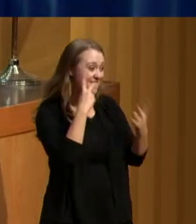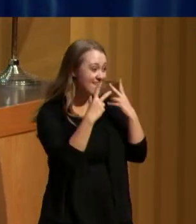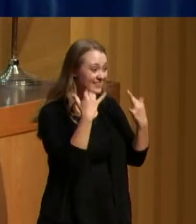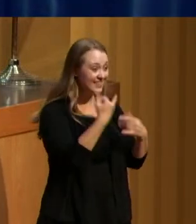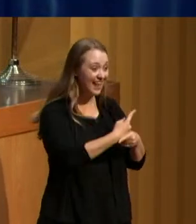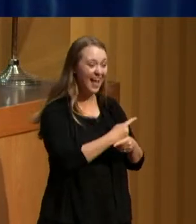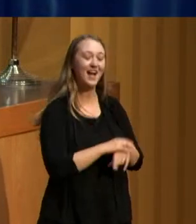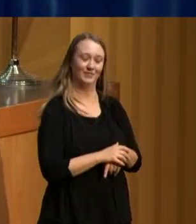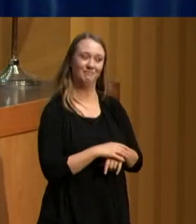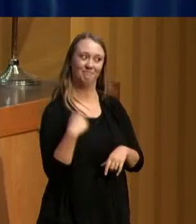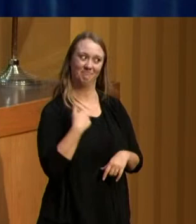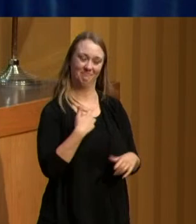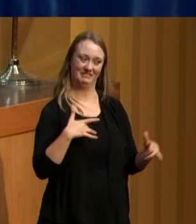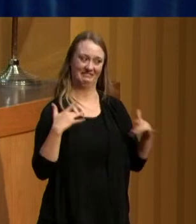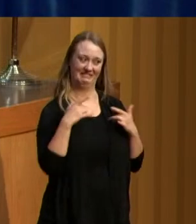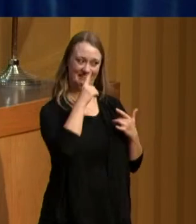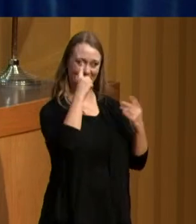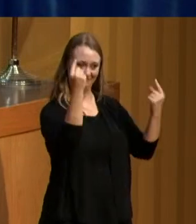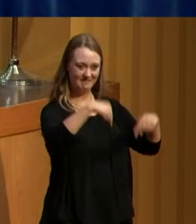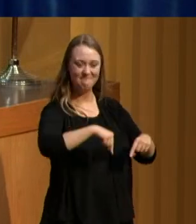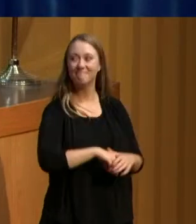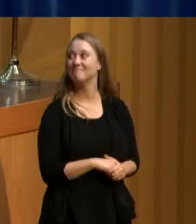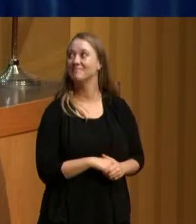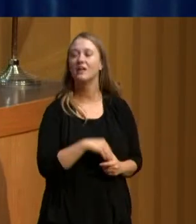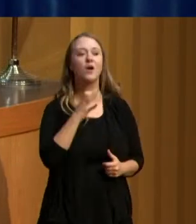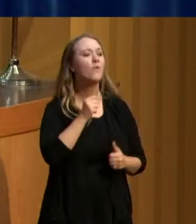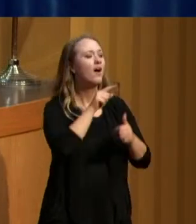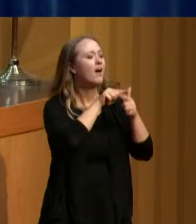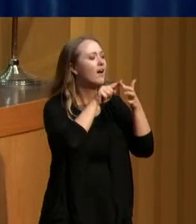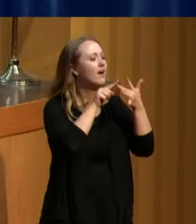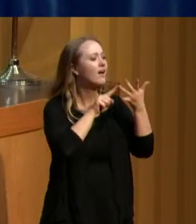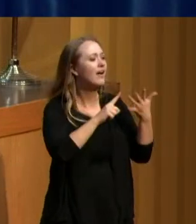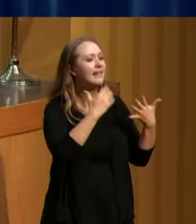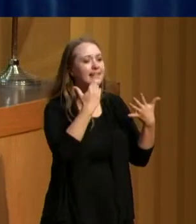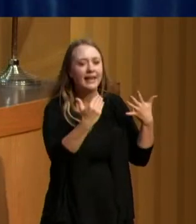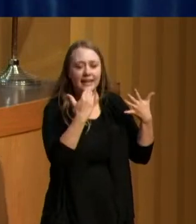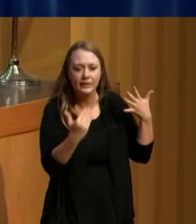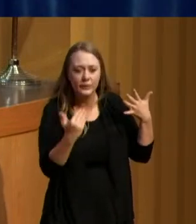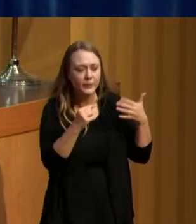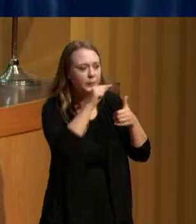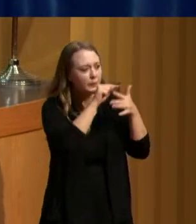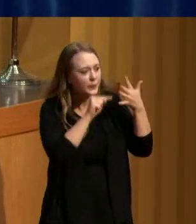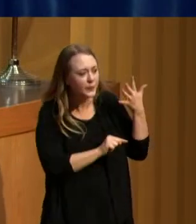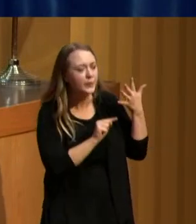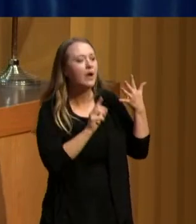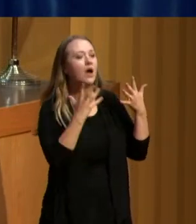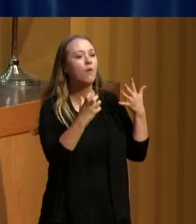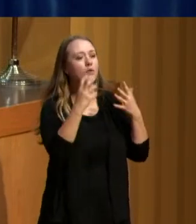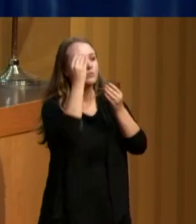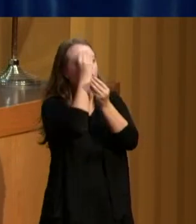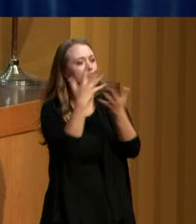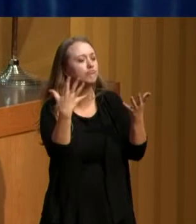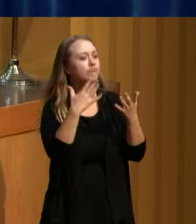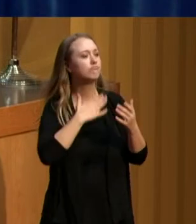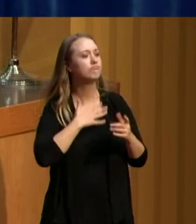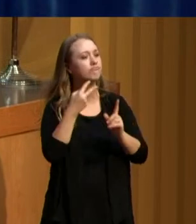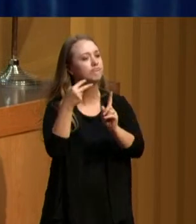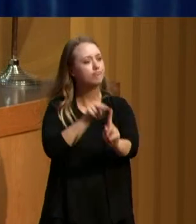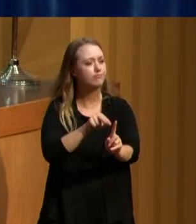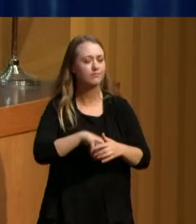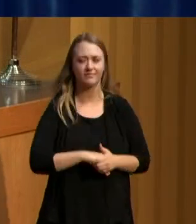Well, we're excited to have you. So I want to give a couple of thank yous, a bunch of thank yous, and just share some thoughts with all of you. First of